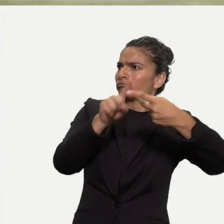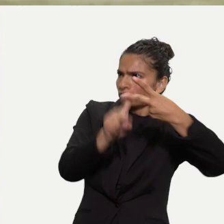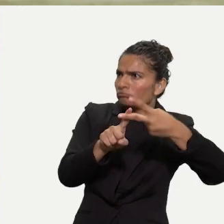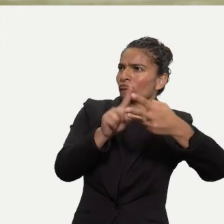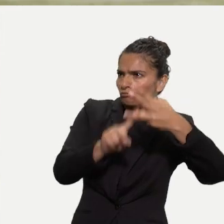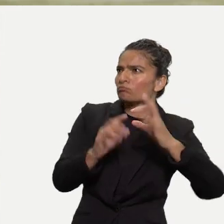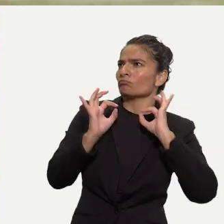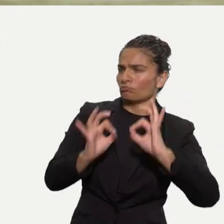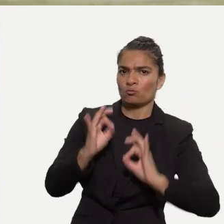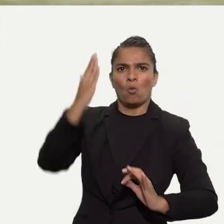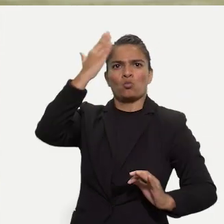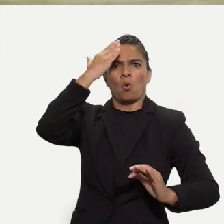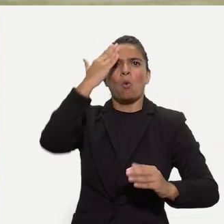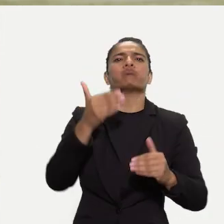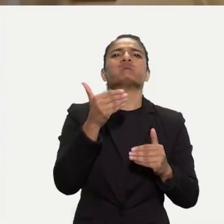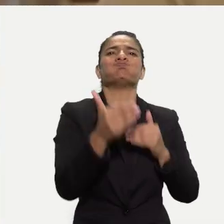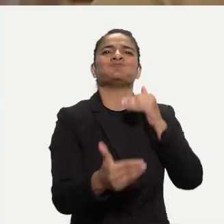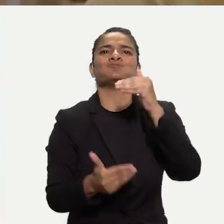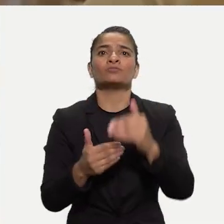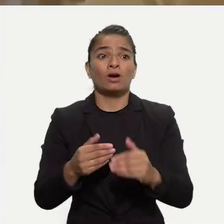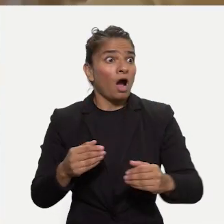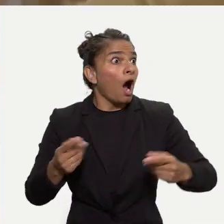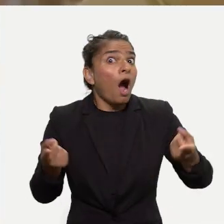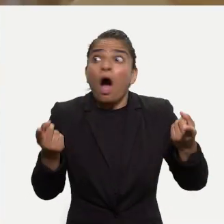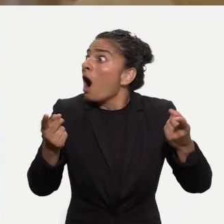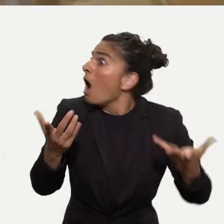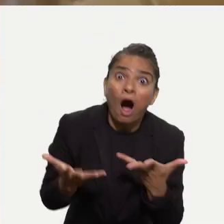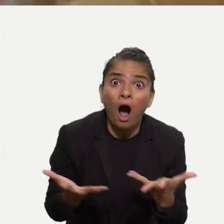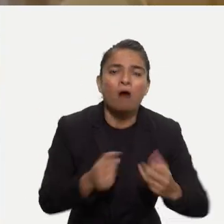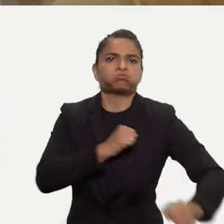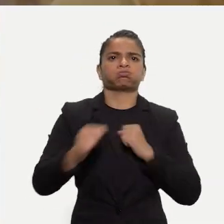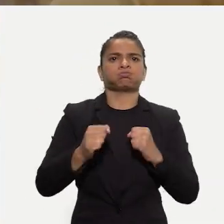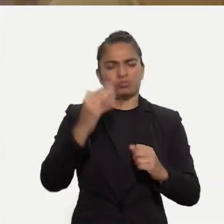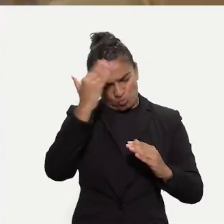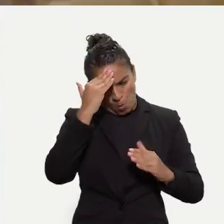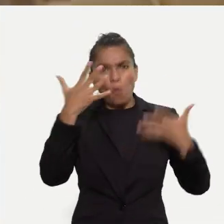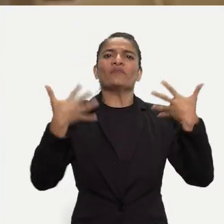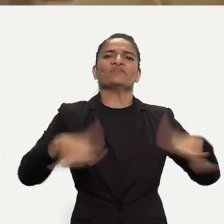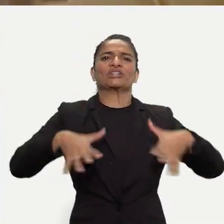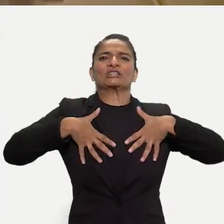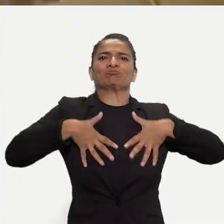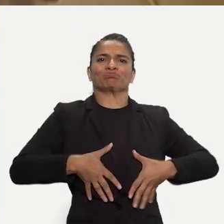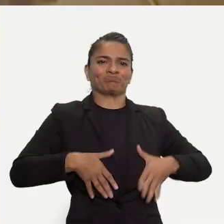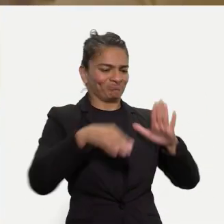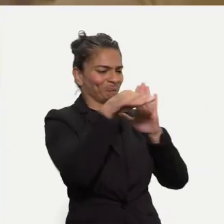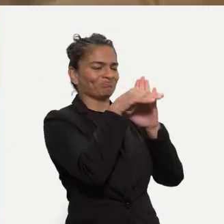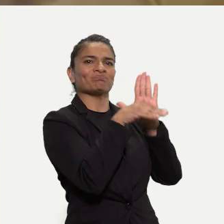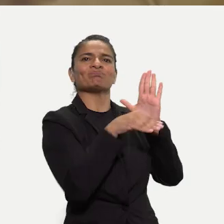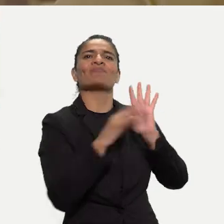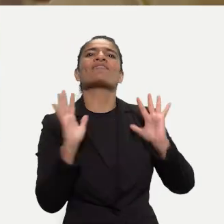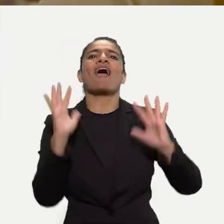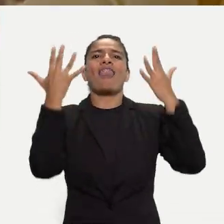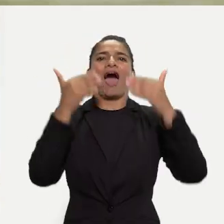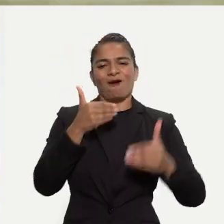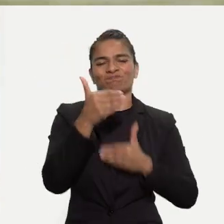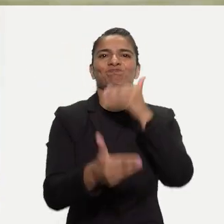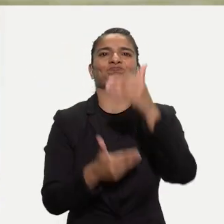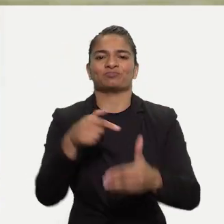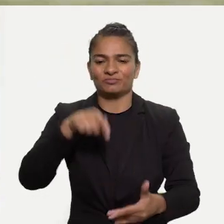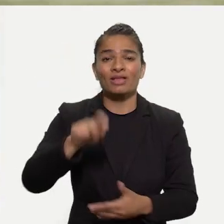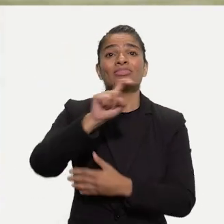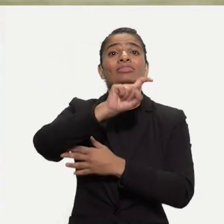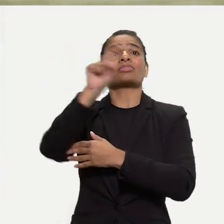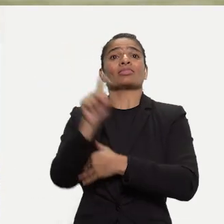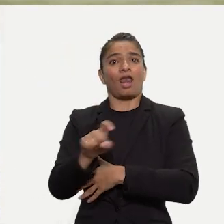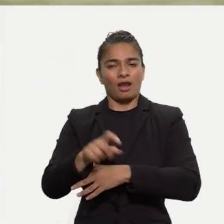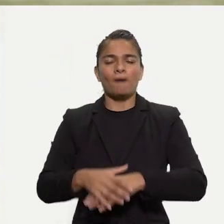à ce que toutes les populations qui vivent dans les villes puissent avoir les conditions idoines pour pouvoir agir